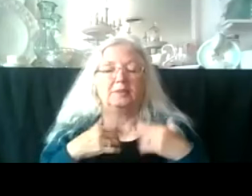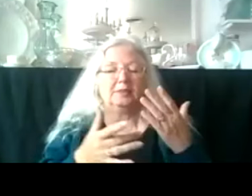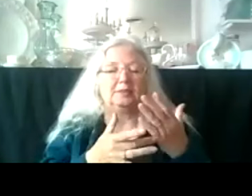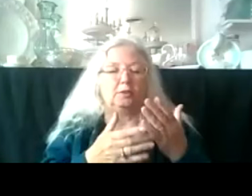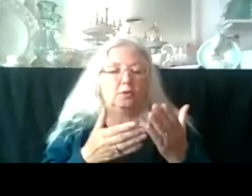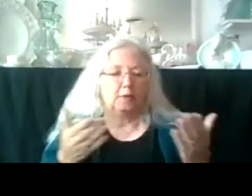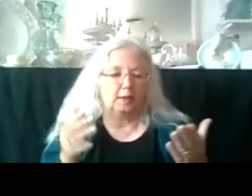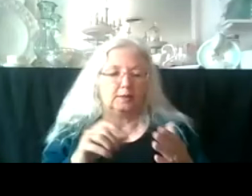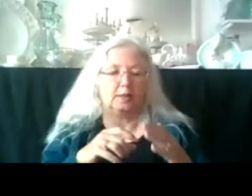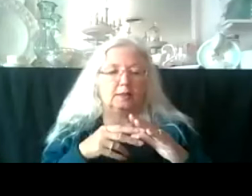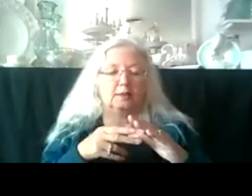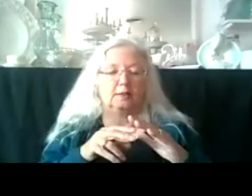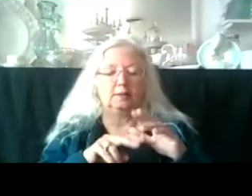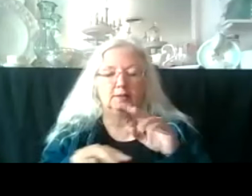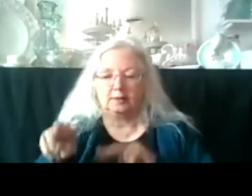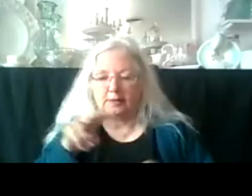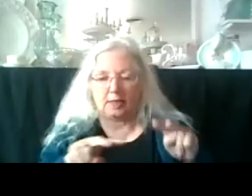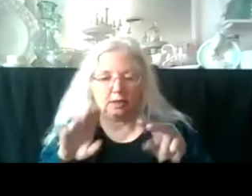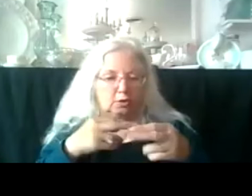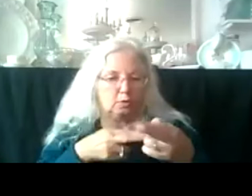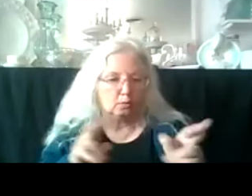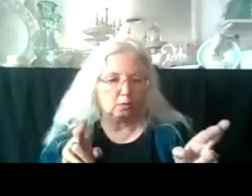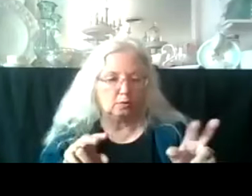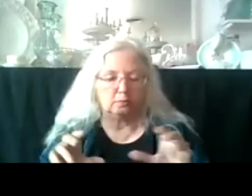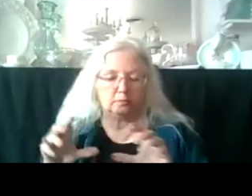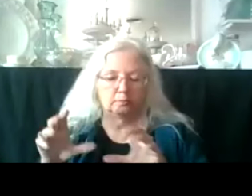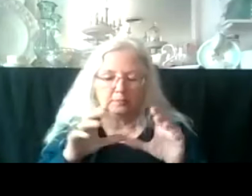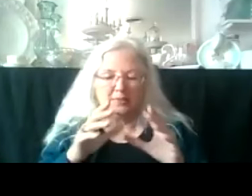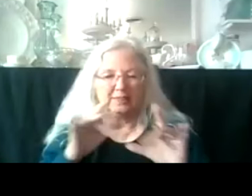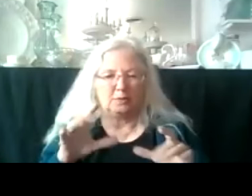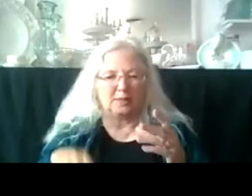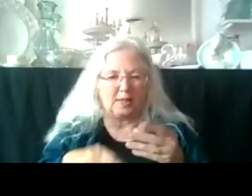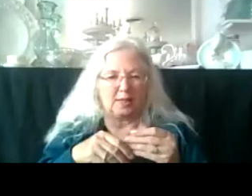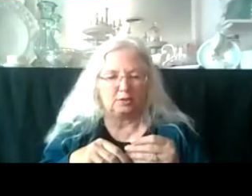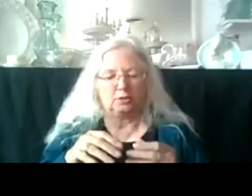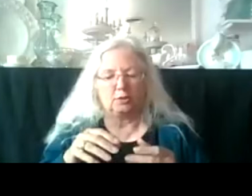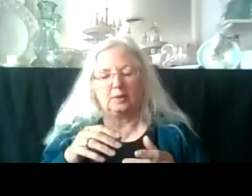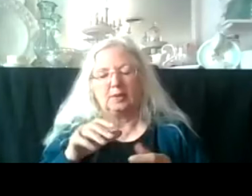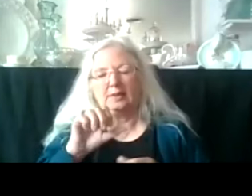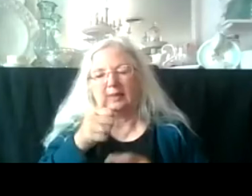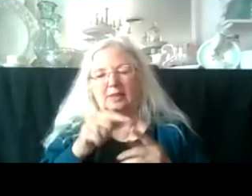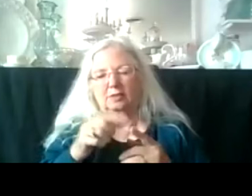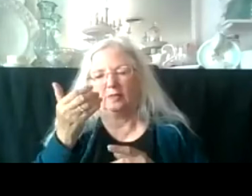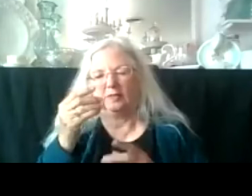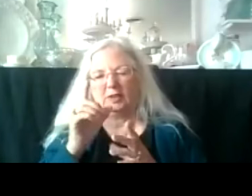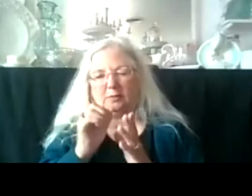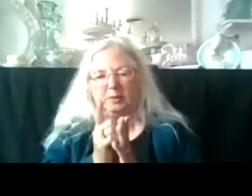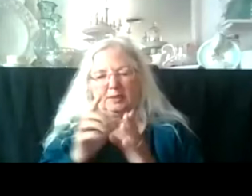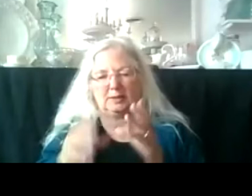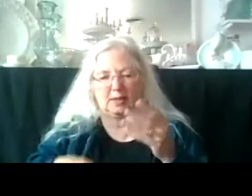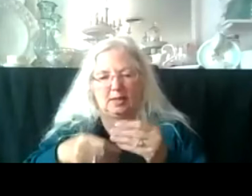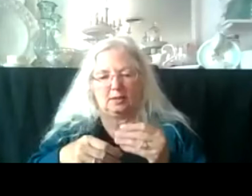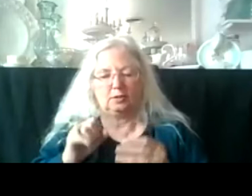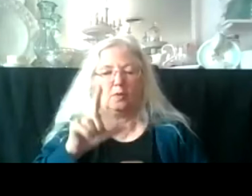like the scanning of the room and all the kind of things that go along with that. So usually I do 10 to 15 minutes more. So usually the